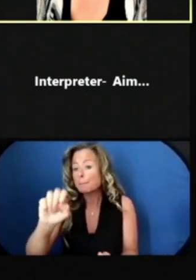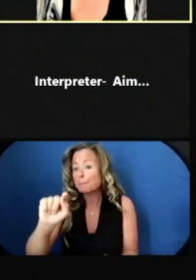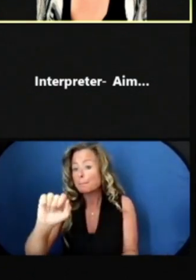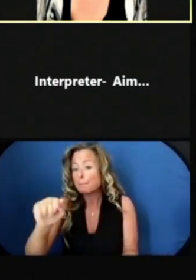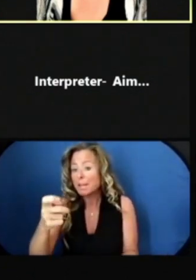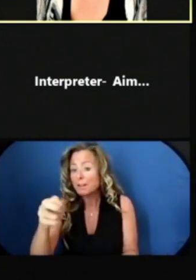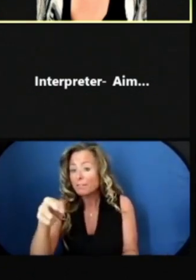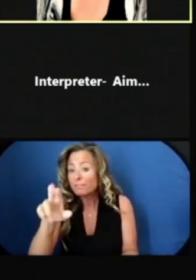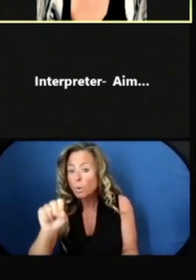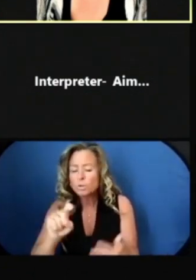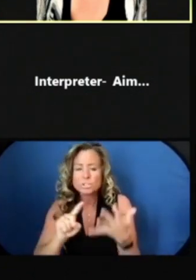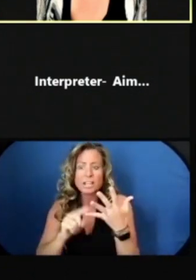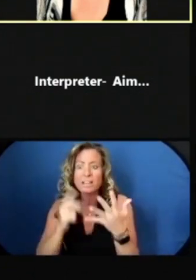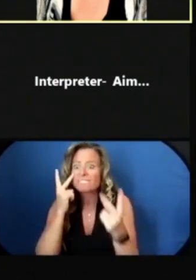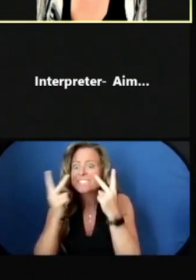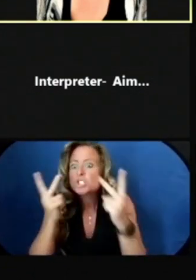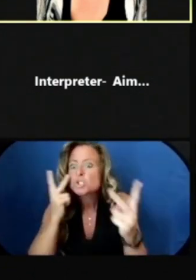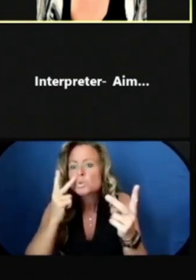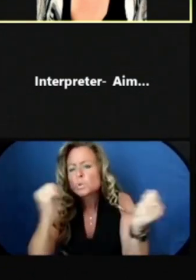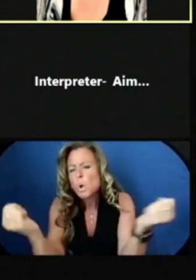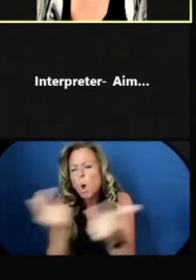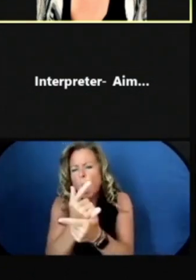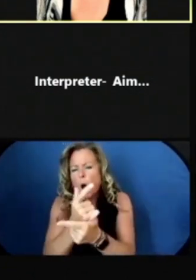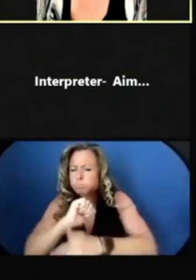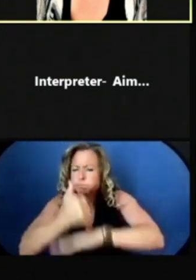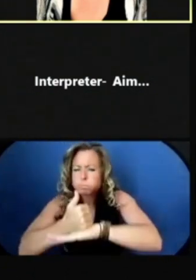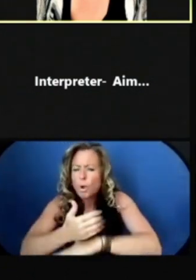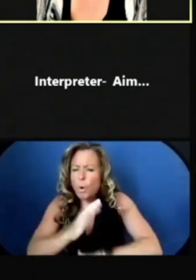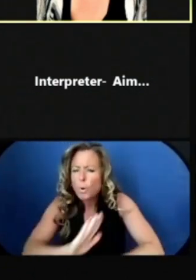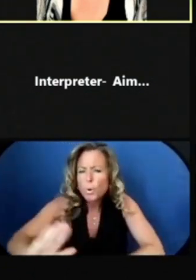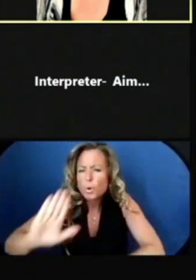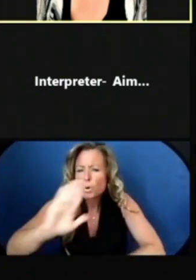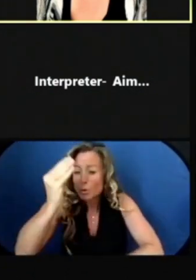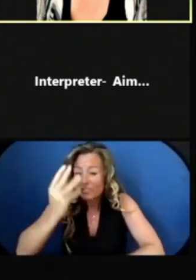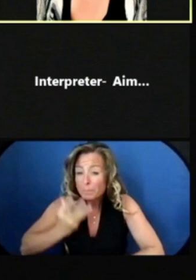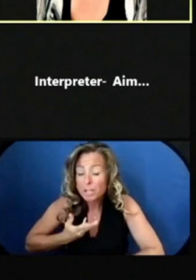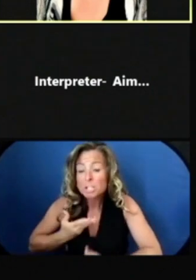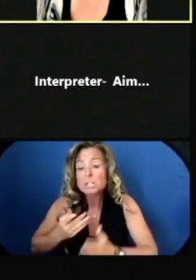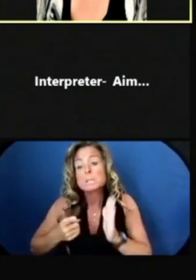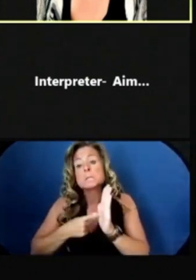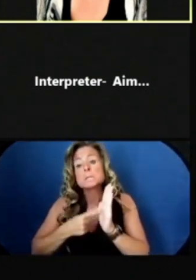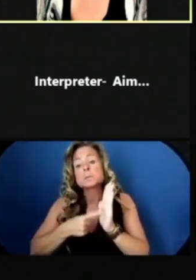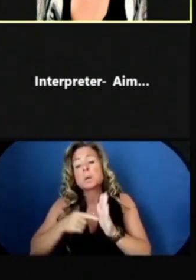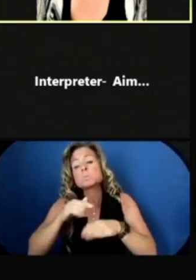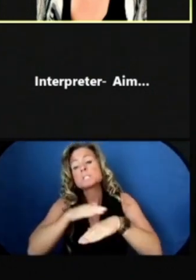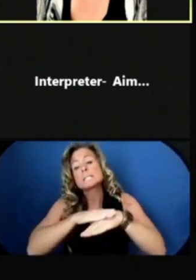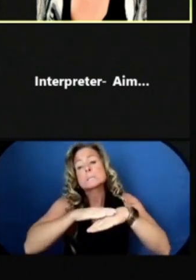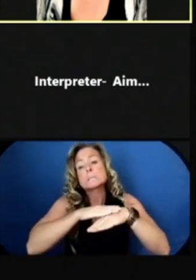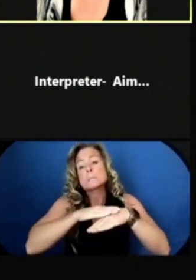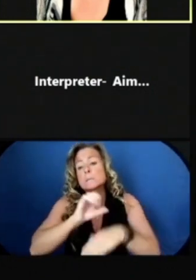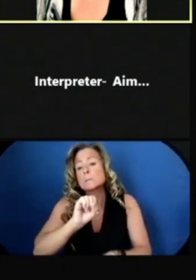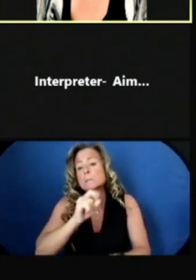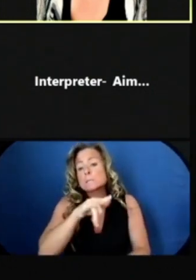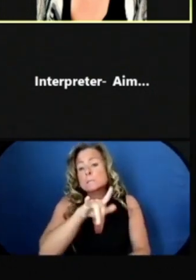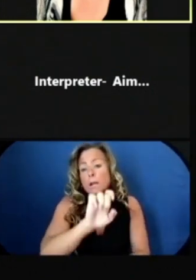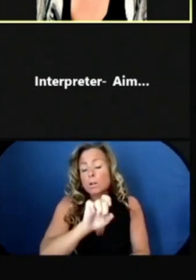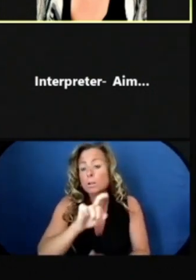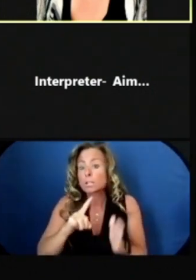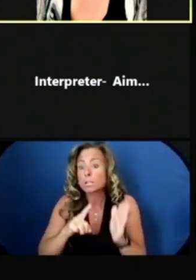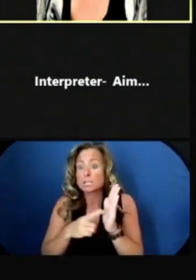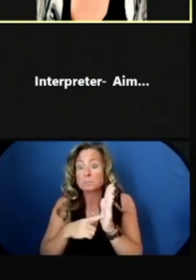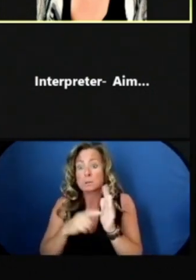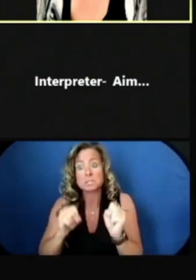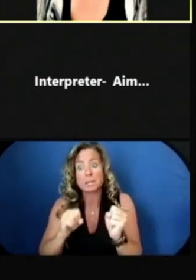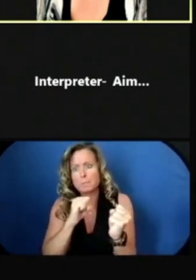and visuals. These things all frame information, and sometimes it's subtle, and sometimes it's incredibly